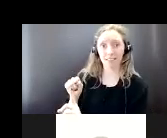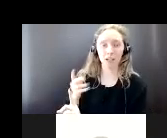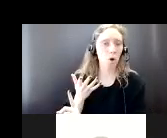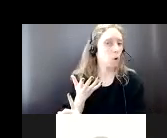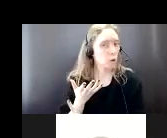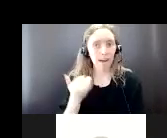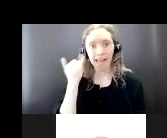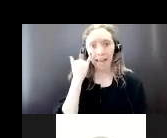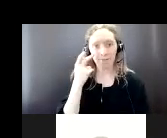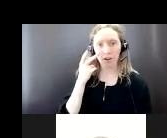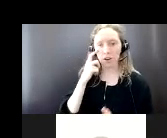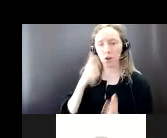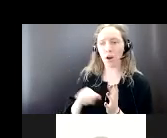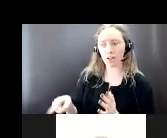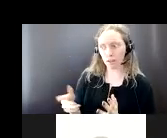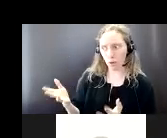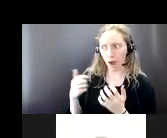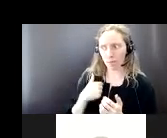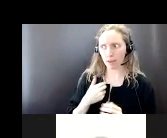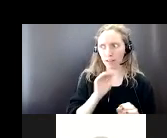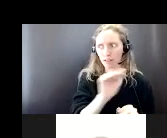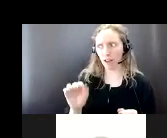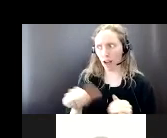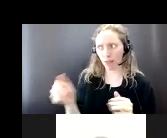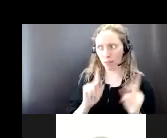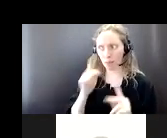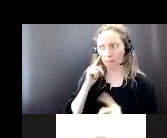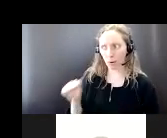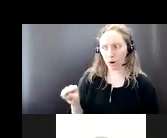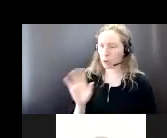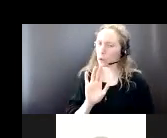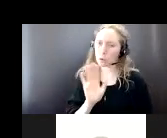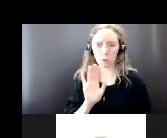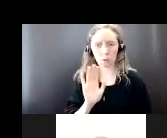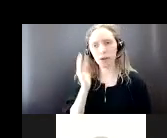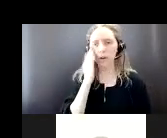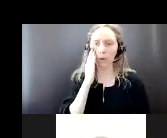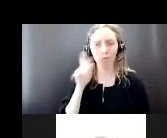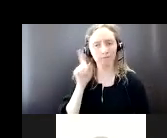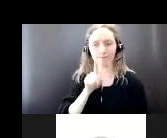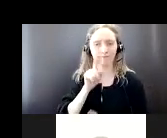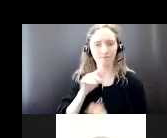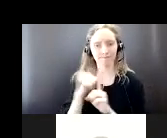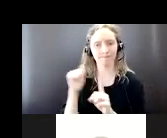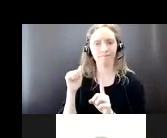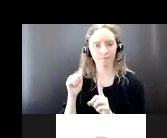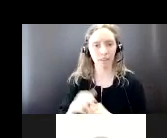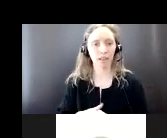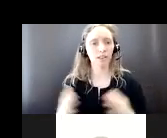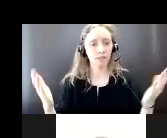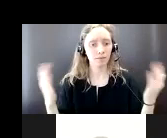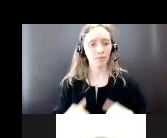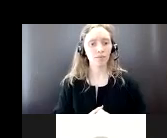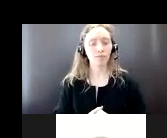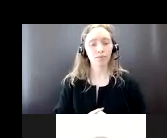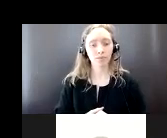Another warning sign of fraud is dealing with someone that's not registered. I work for a regulator in the investment industry. Anyone wanting